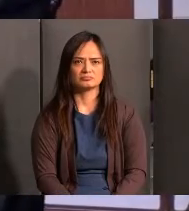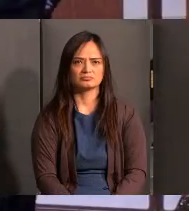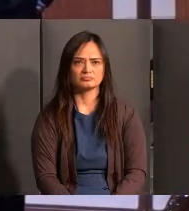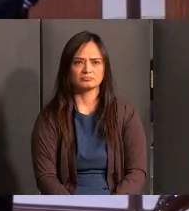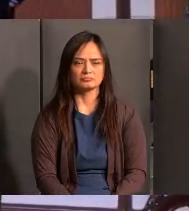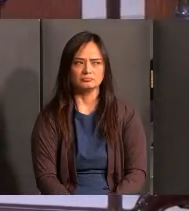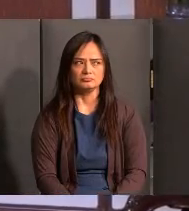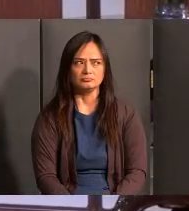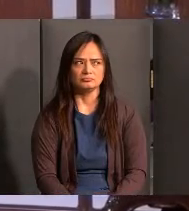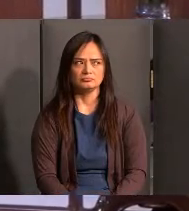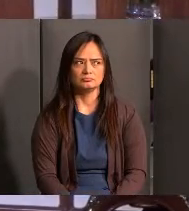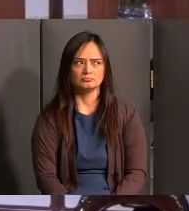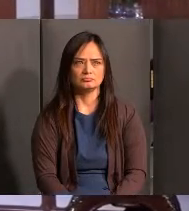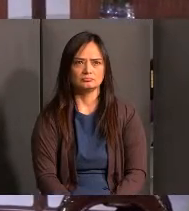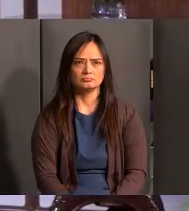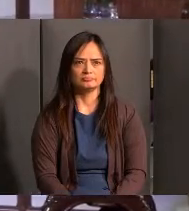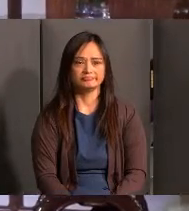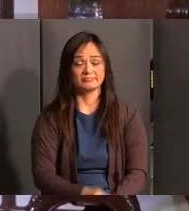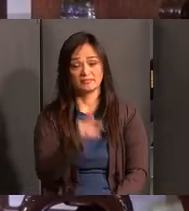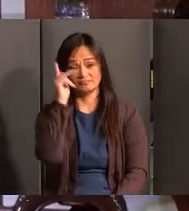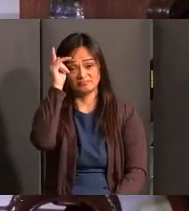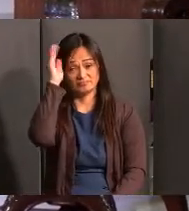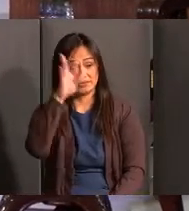Alam niyo, I talk to a lot of pastors.